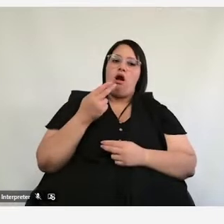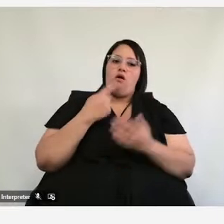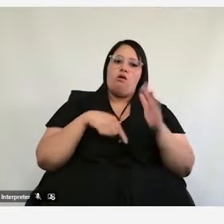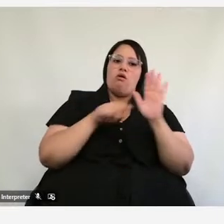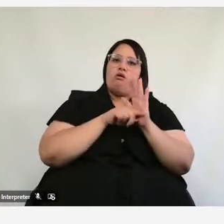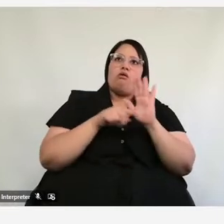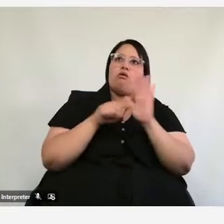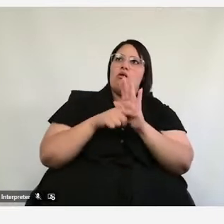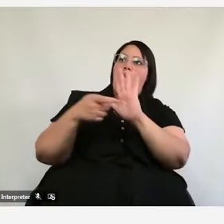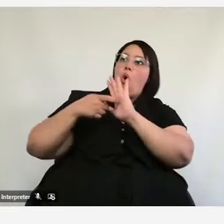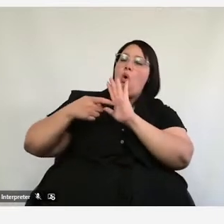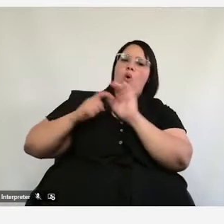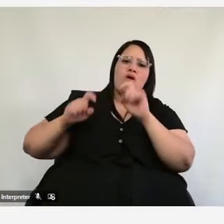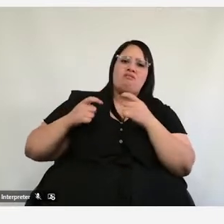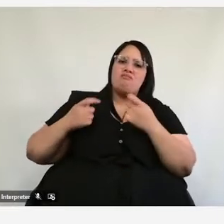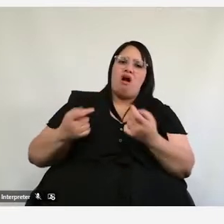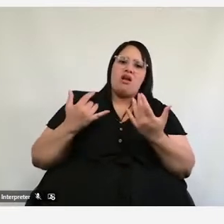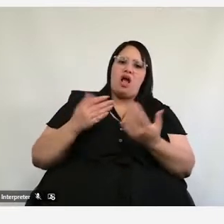ANC